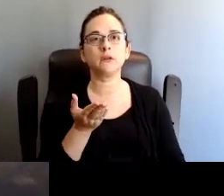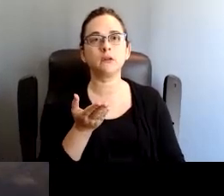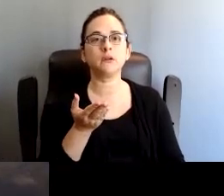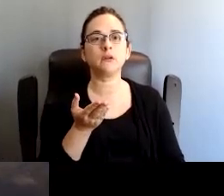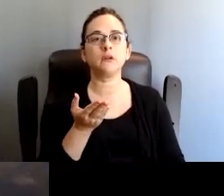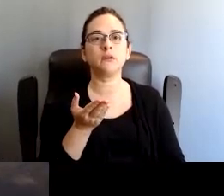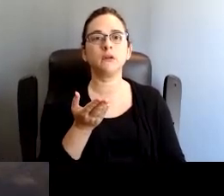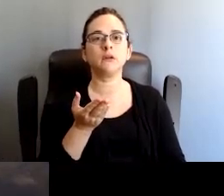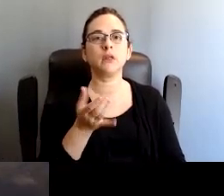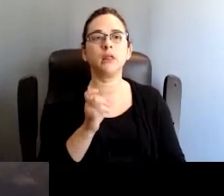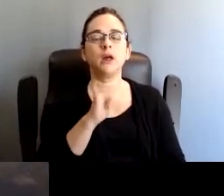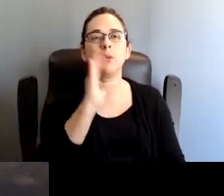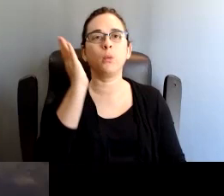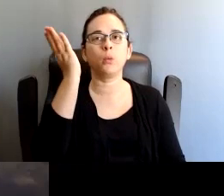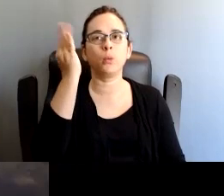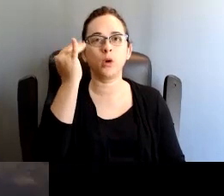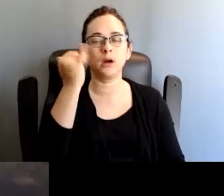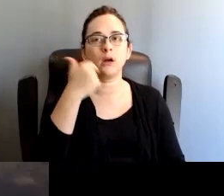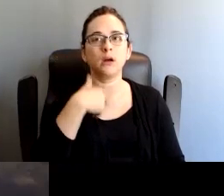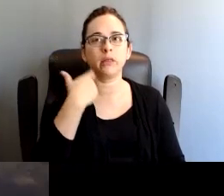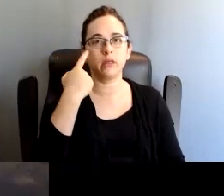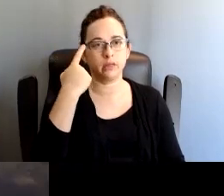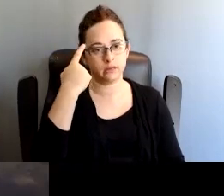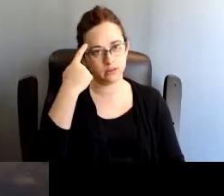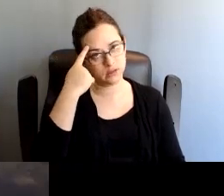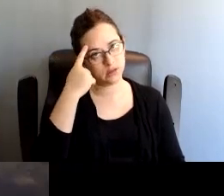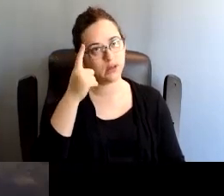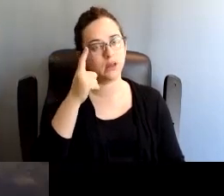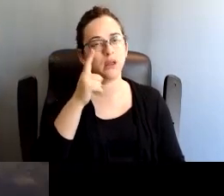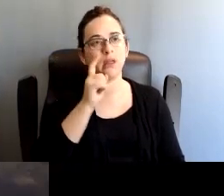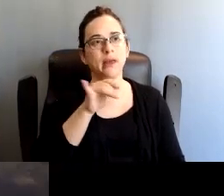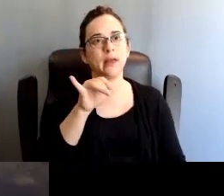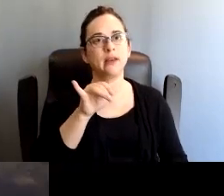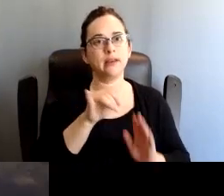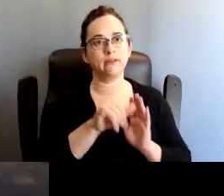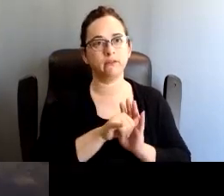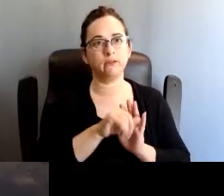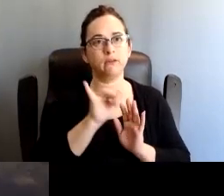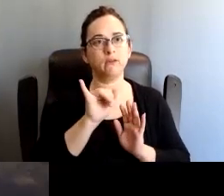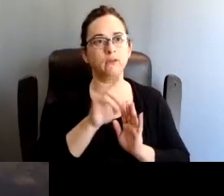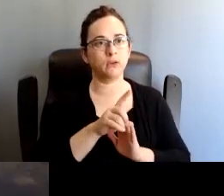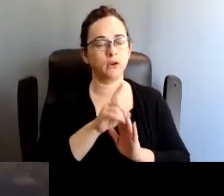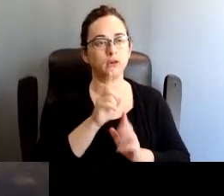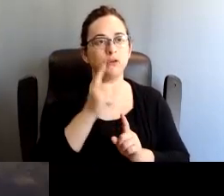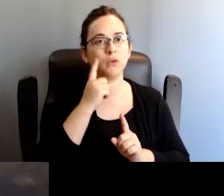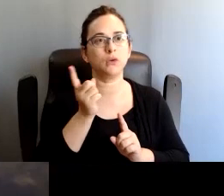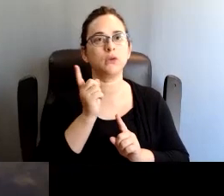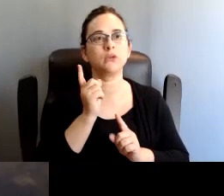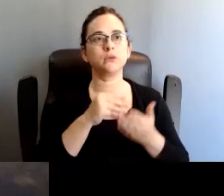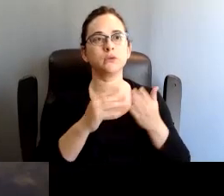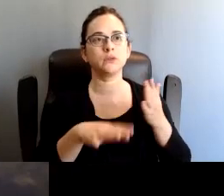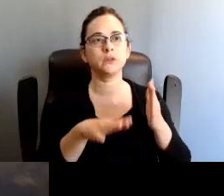know, that's why I think it's important that we wear identifiers so students will say, hey, can